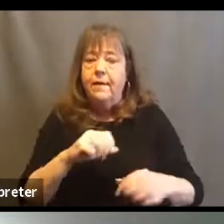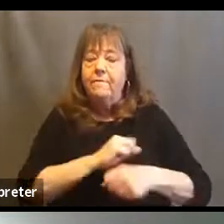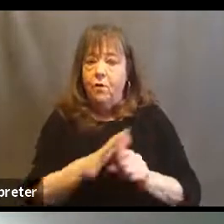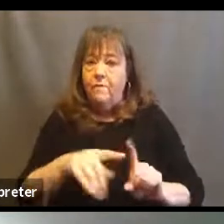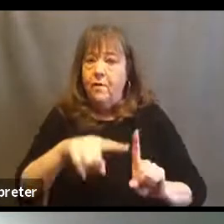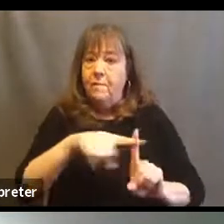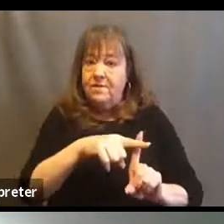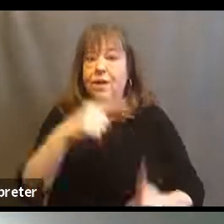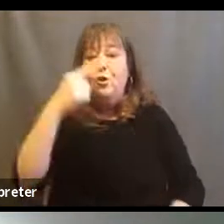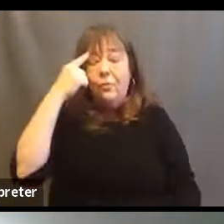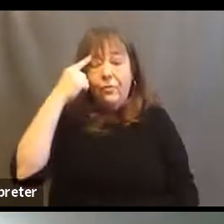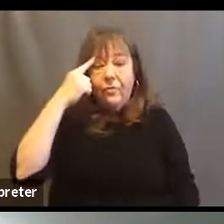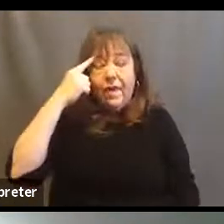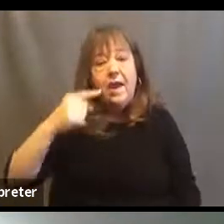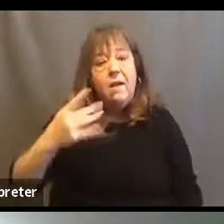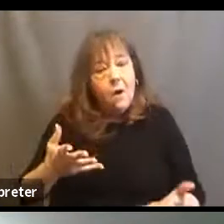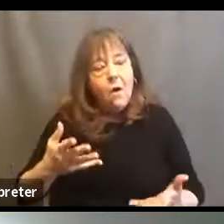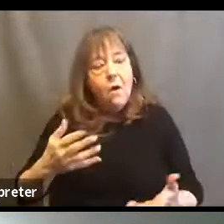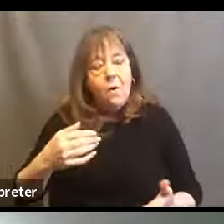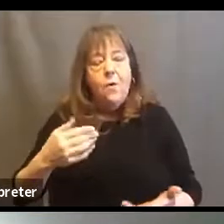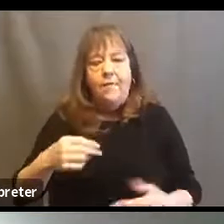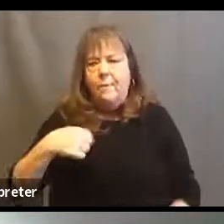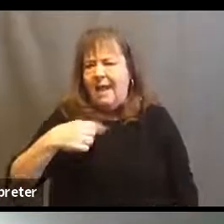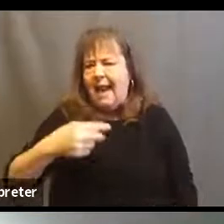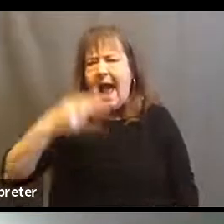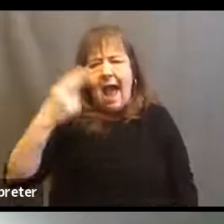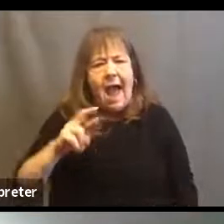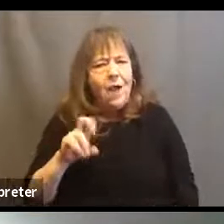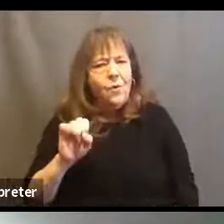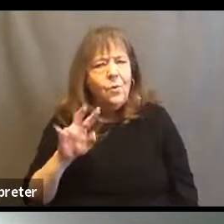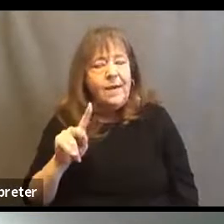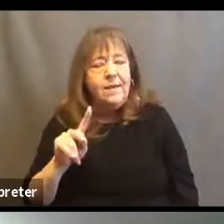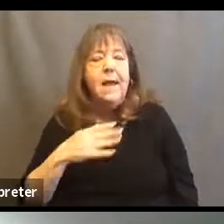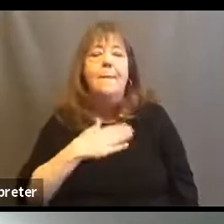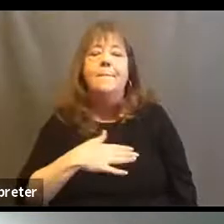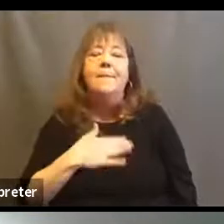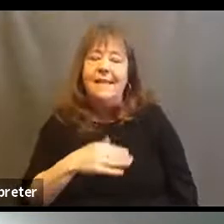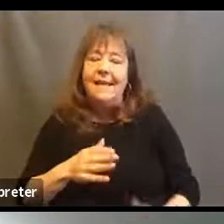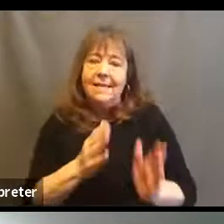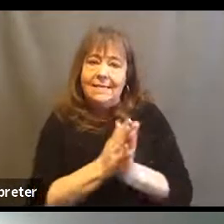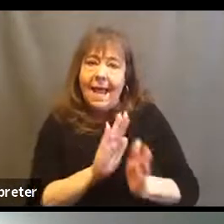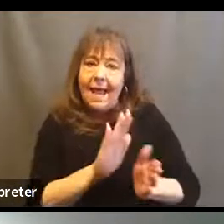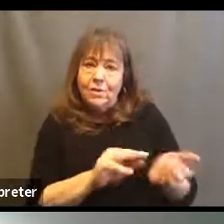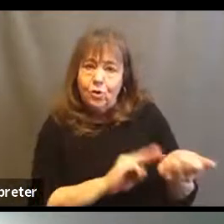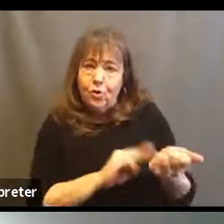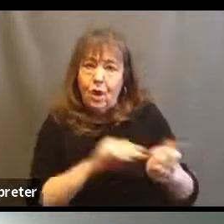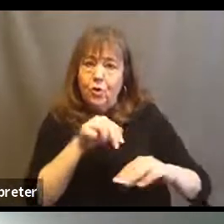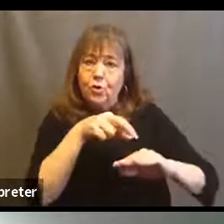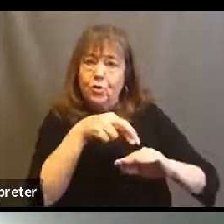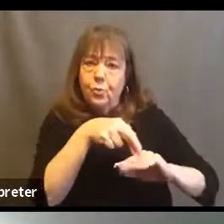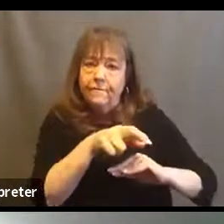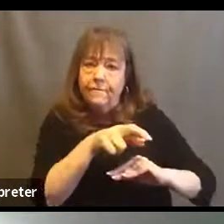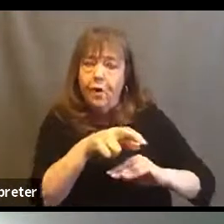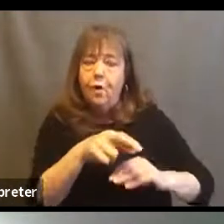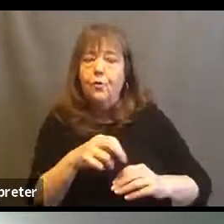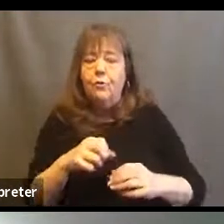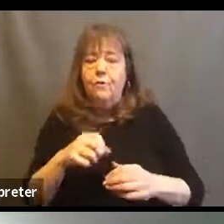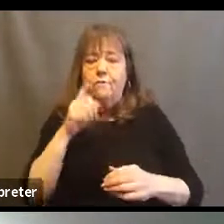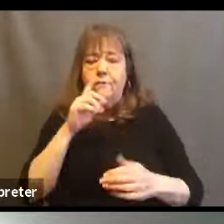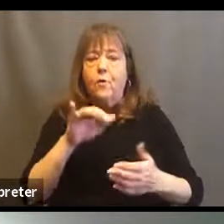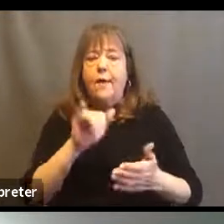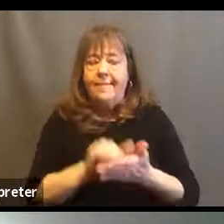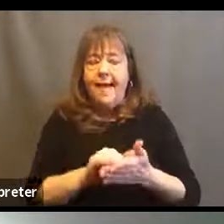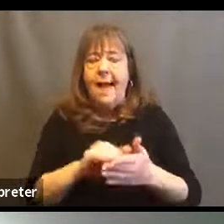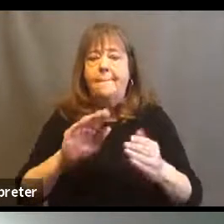be eligible for this in terms of being in a high-risk group, please seek the care of your primary care doctor or another physician for a referral to the